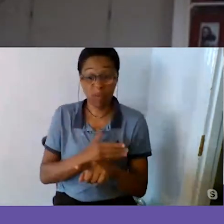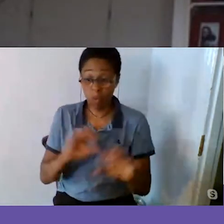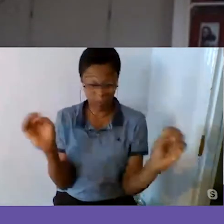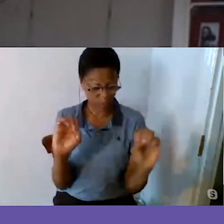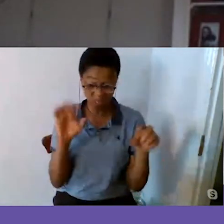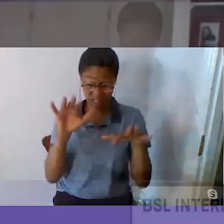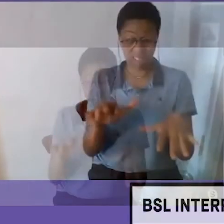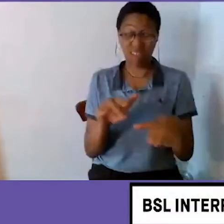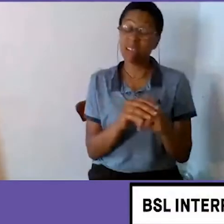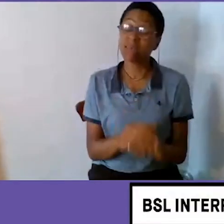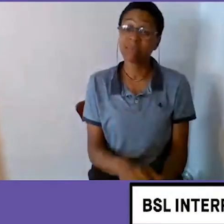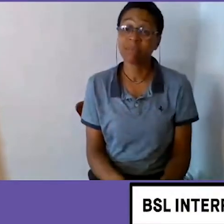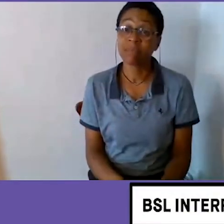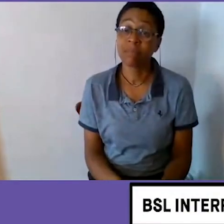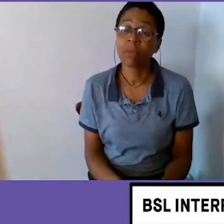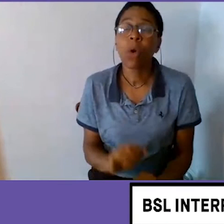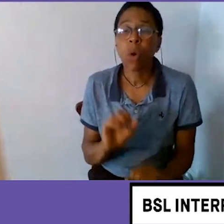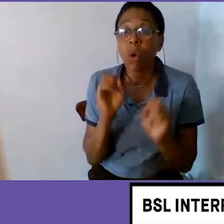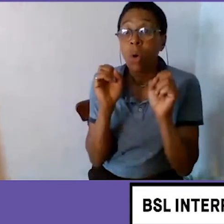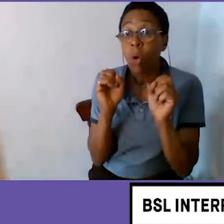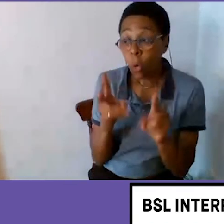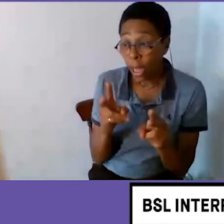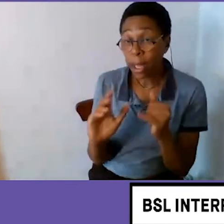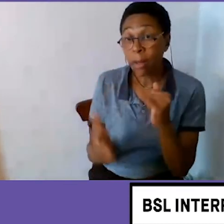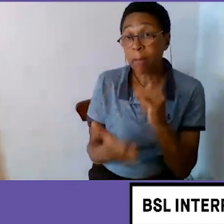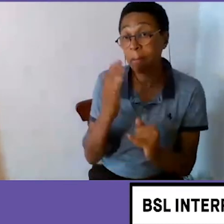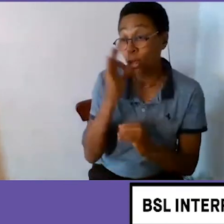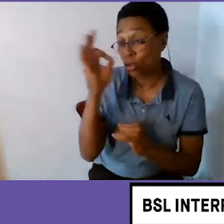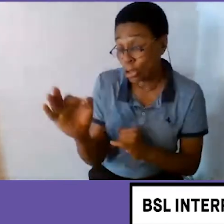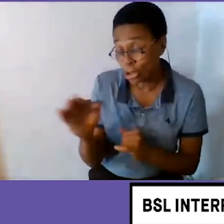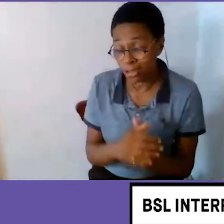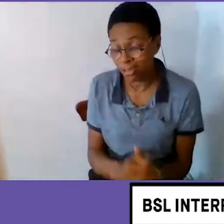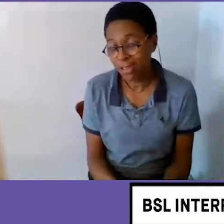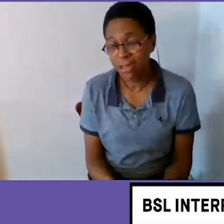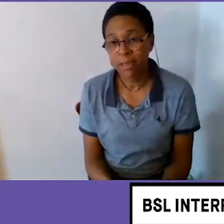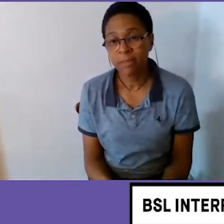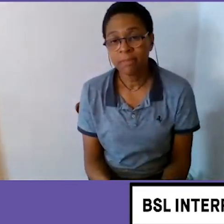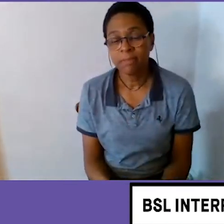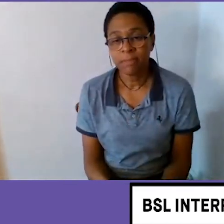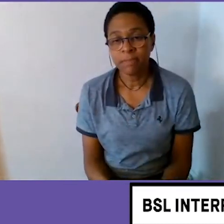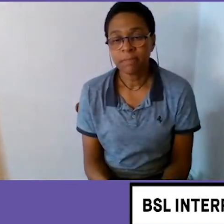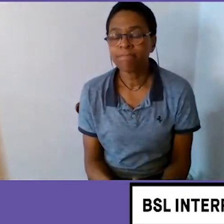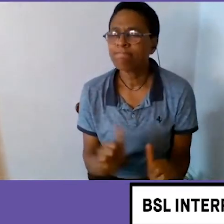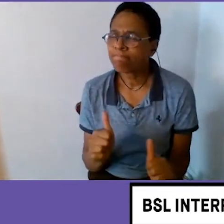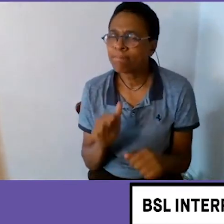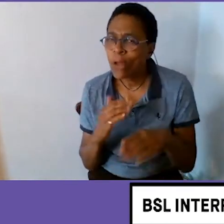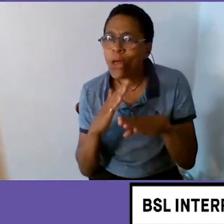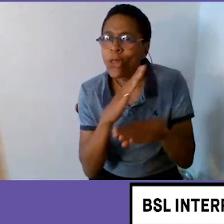Okay, so for my last question before I let you go, what is the future for